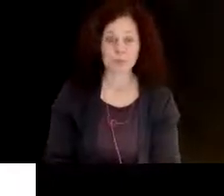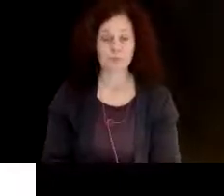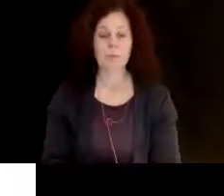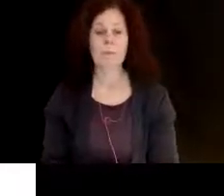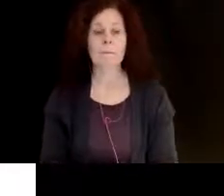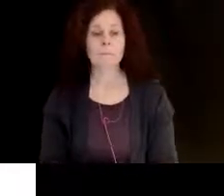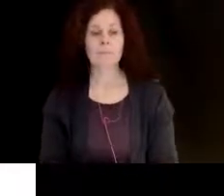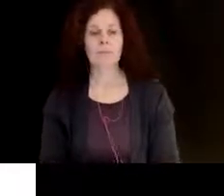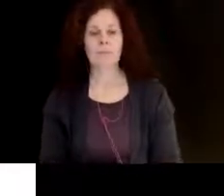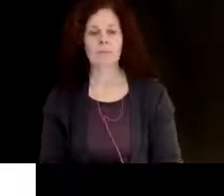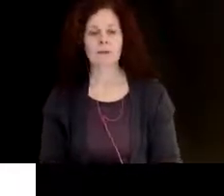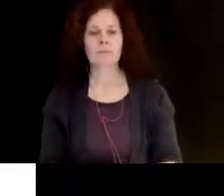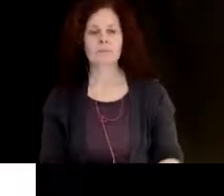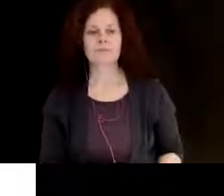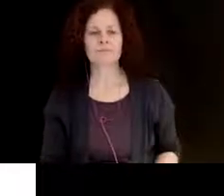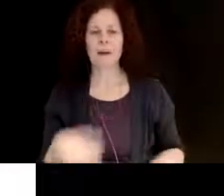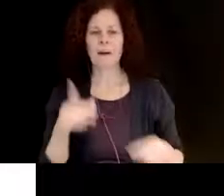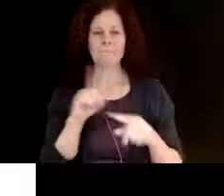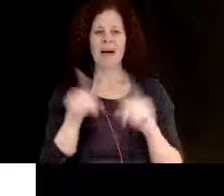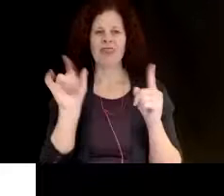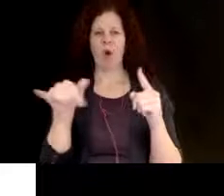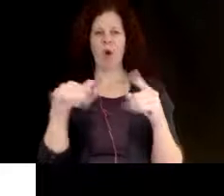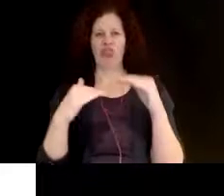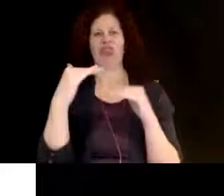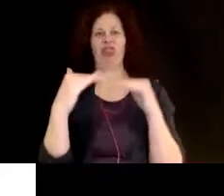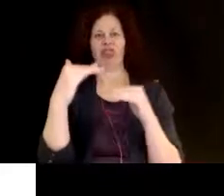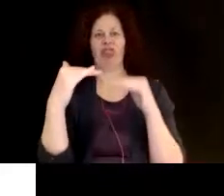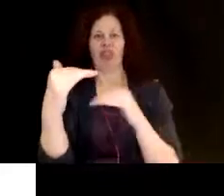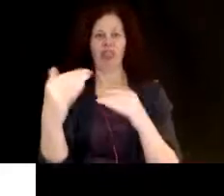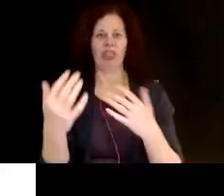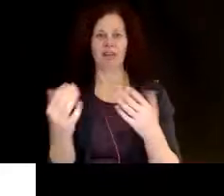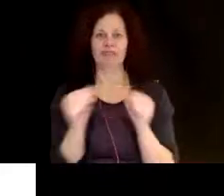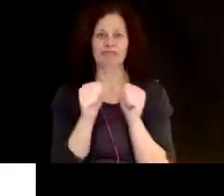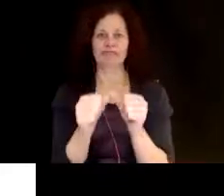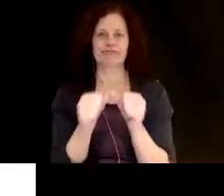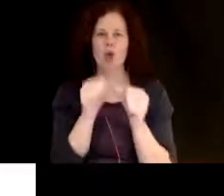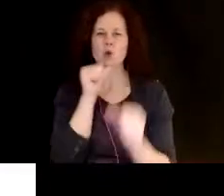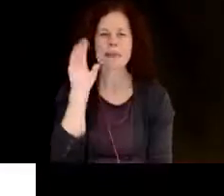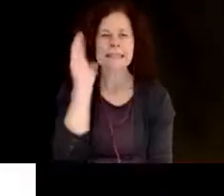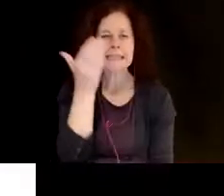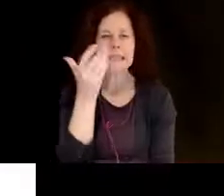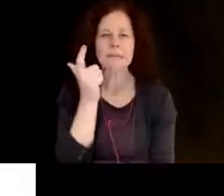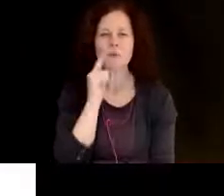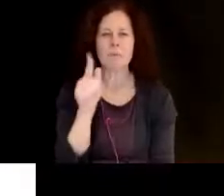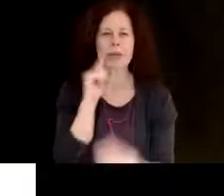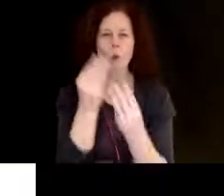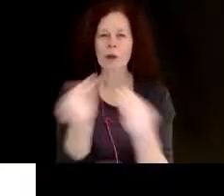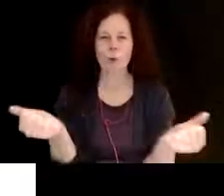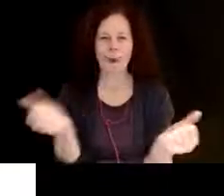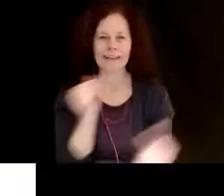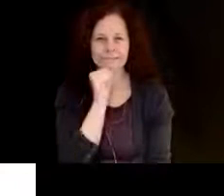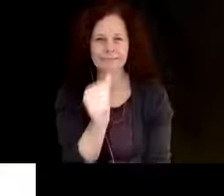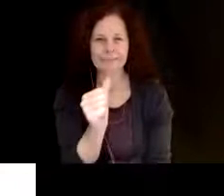The problem is that these barriers don't seem to be going away. Now, I say don't seem because it's not like this is a